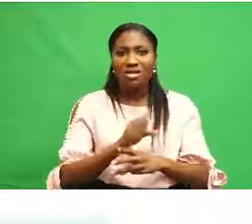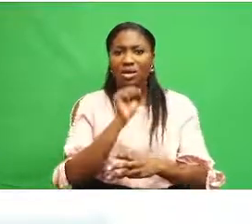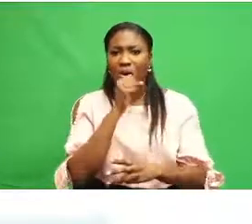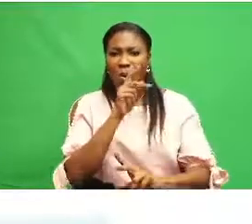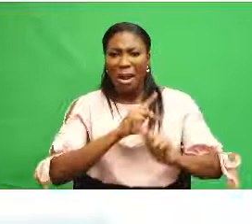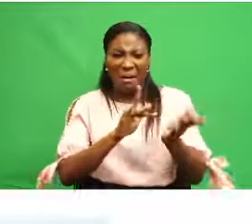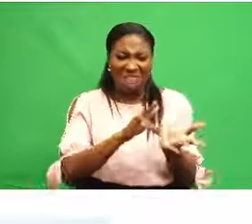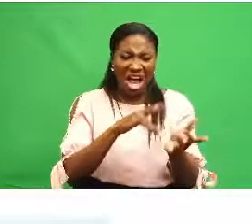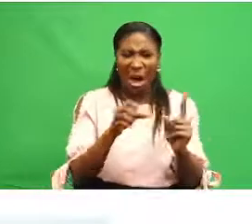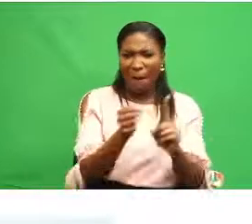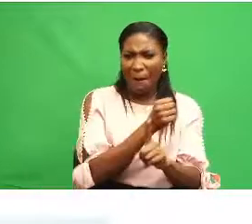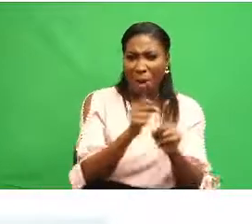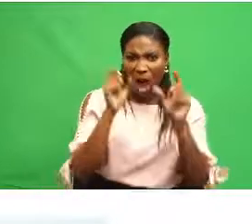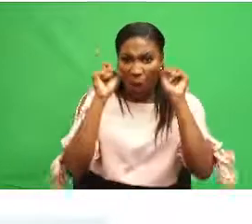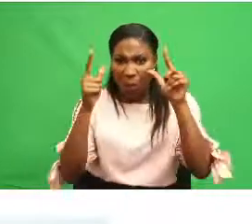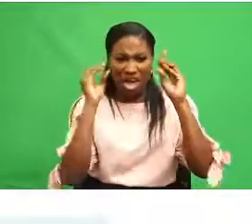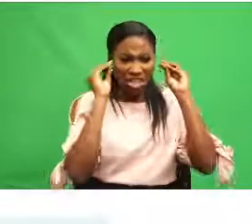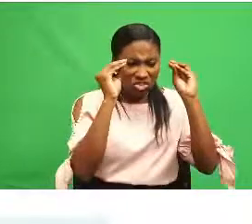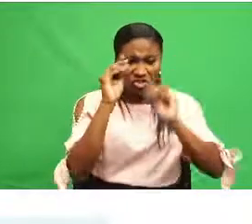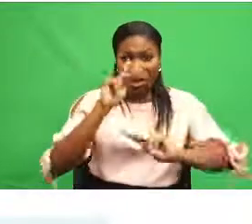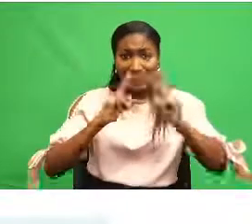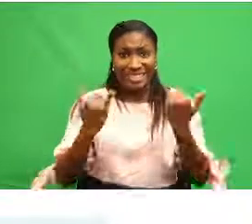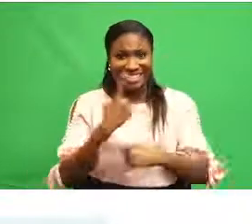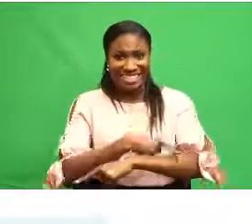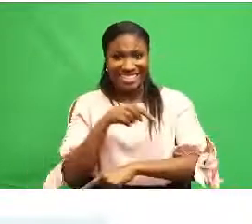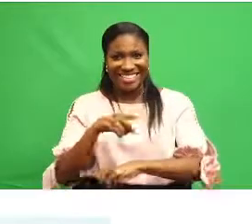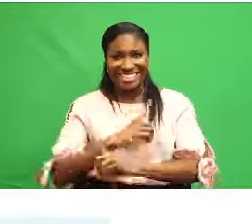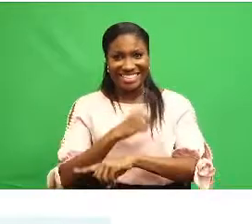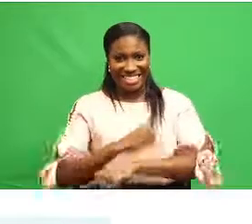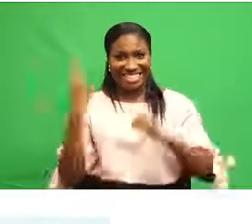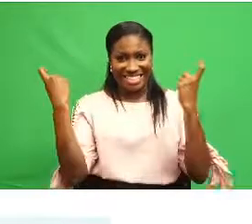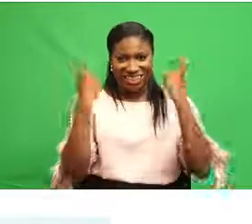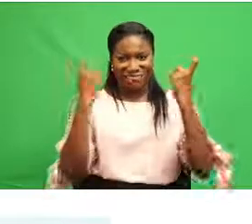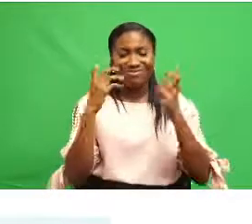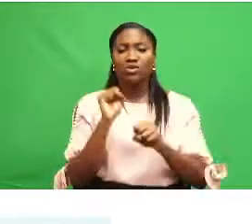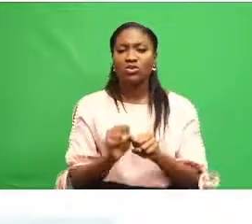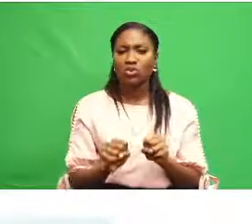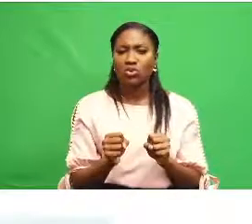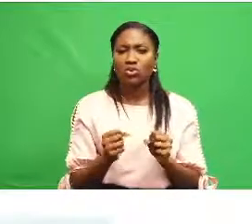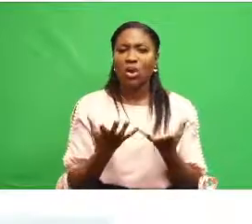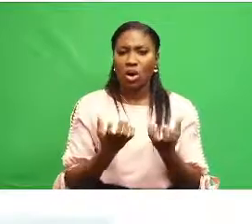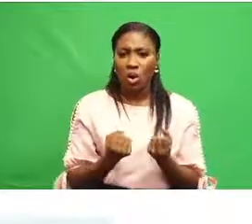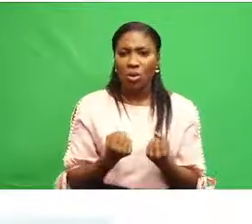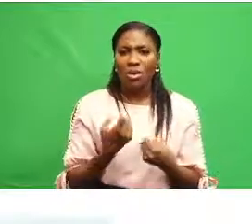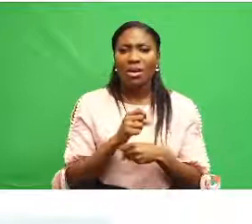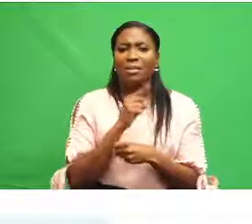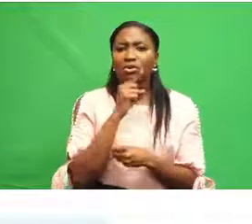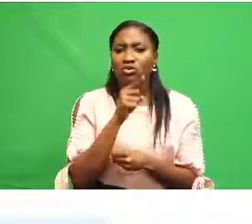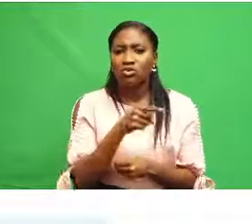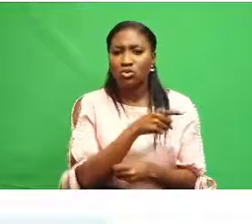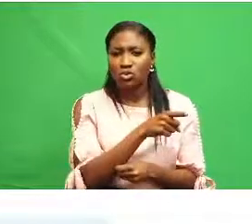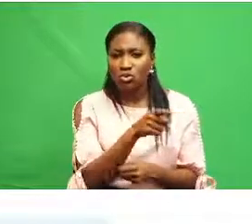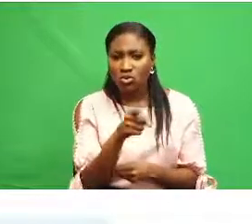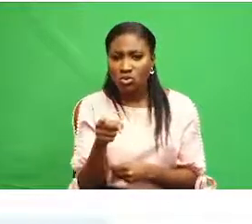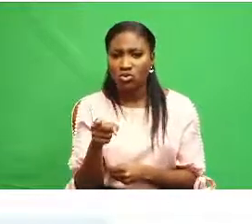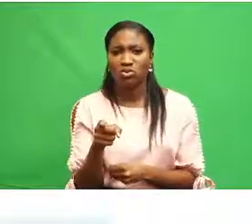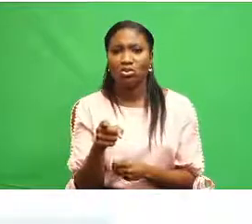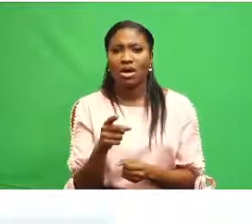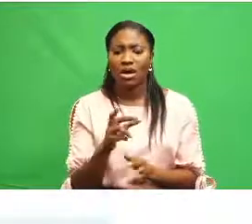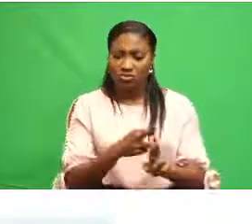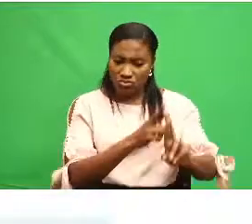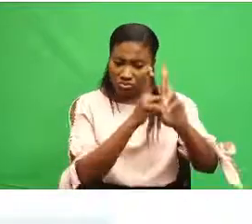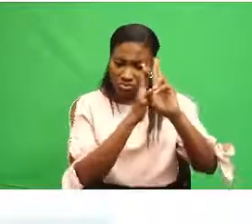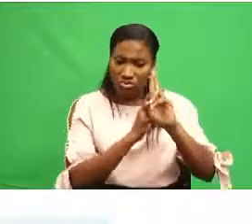inform and to ensure that you are definitely treated the way that you ought to be